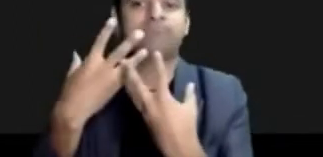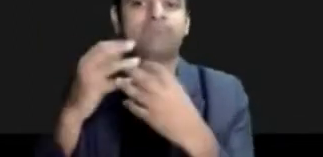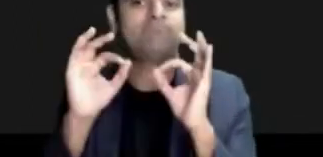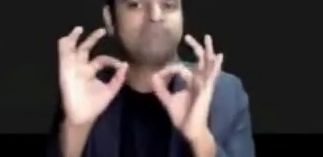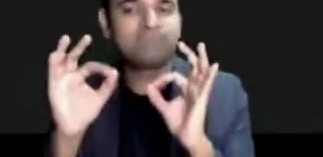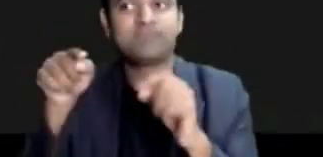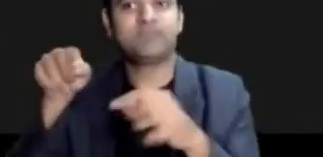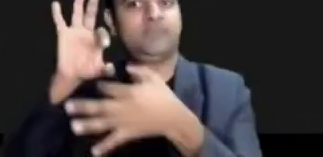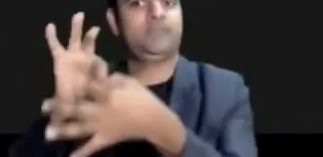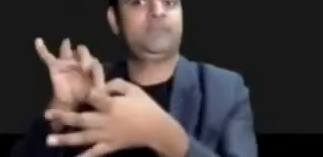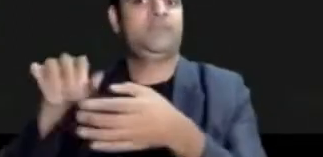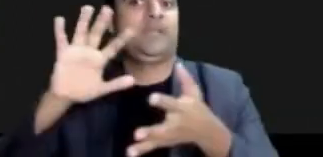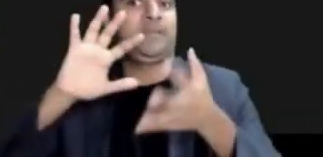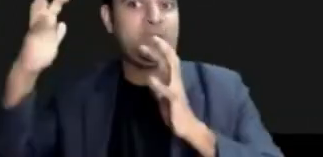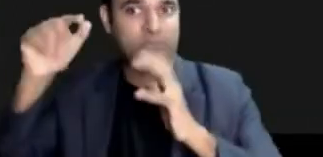I don't think she joined.